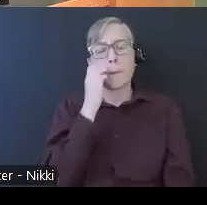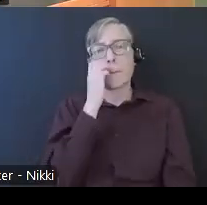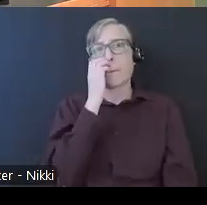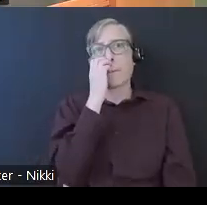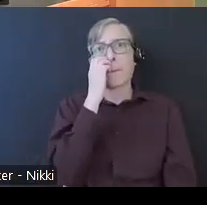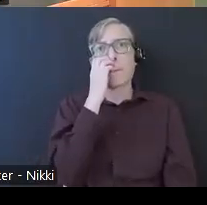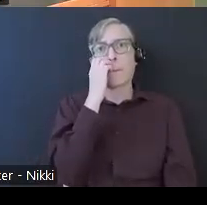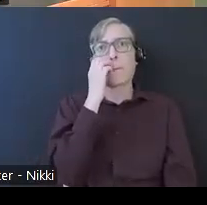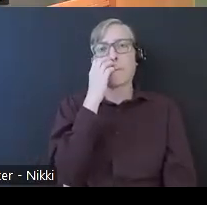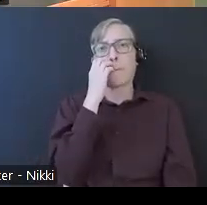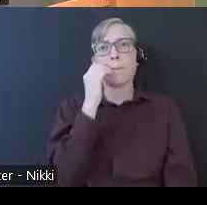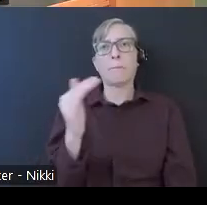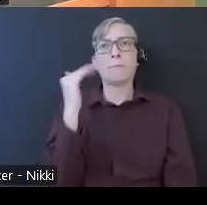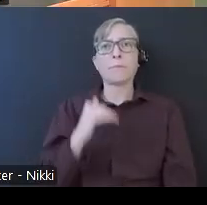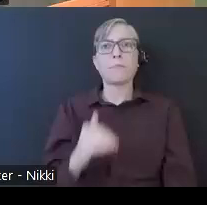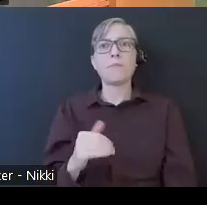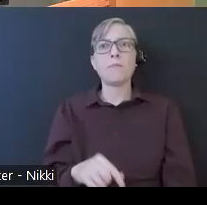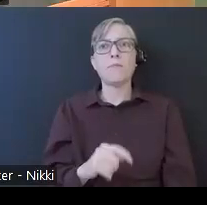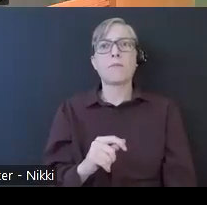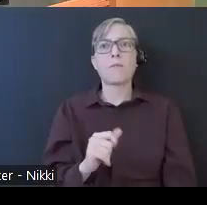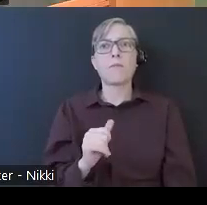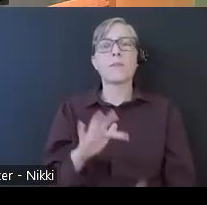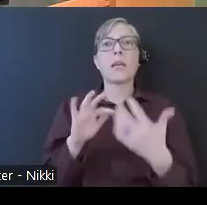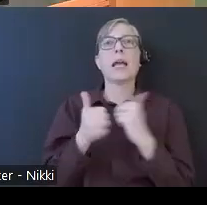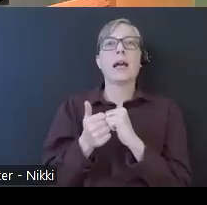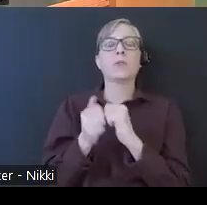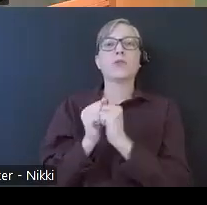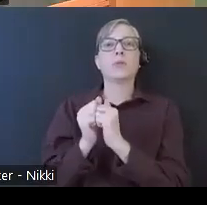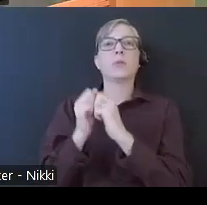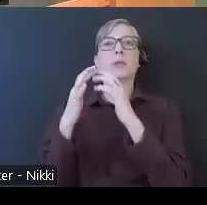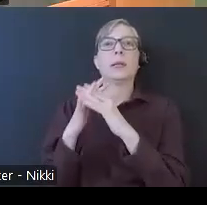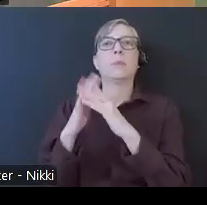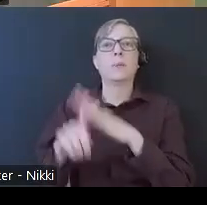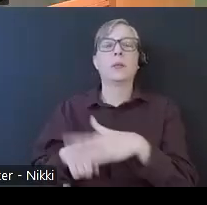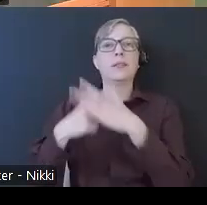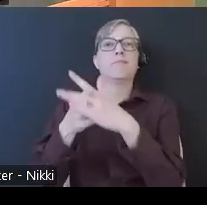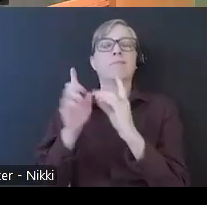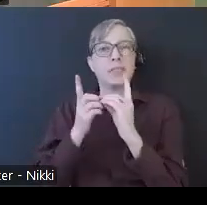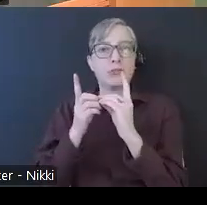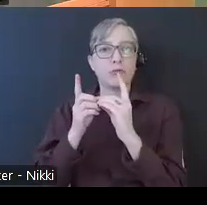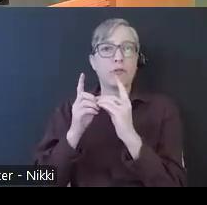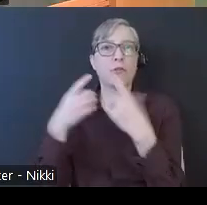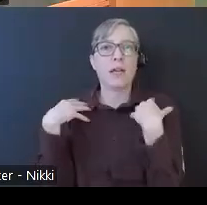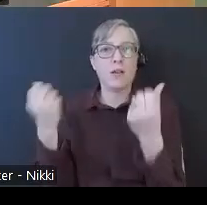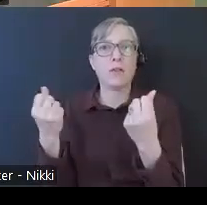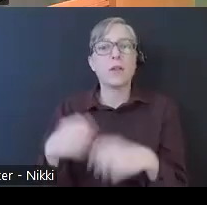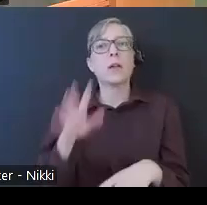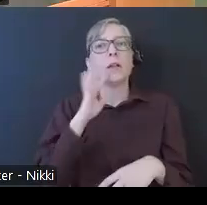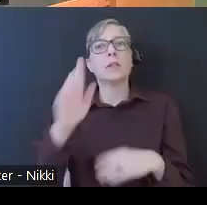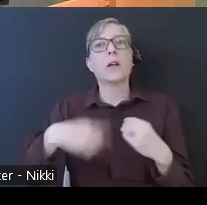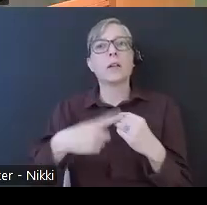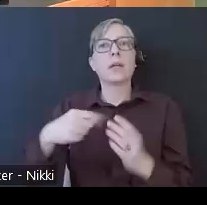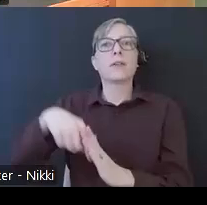So the next question I go into is how to implement digital health. And we were talking about Deep Throat and Follow the